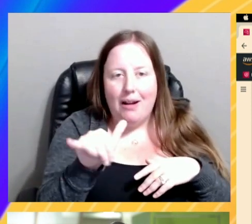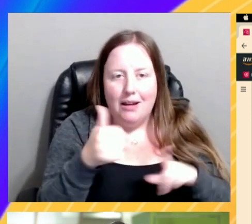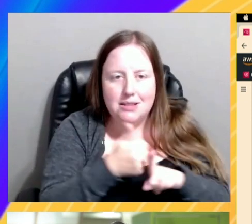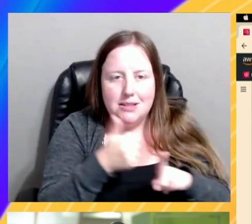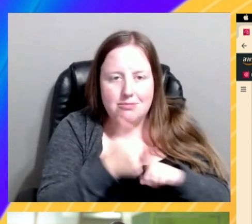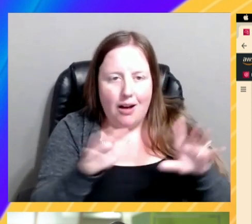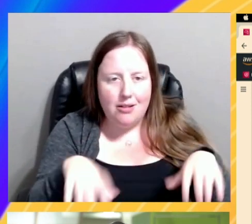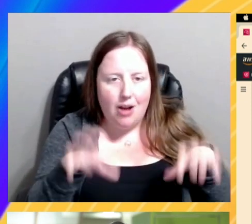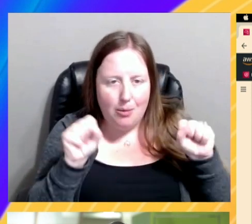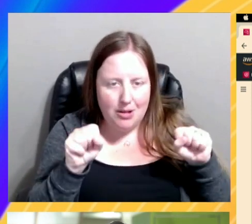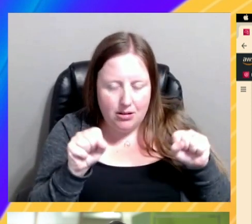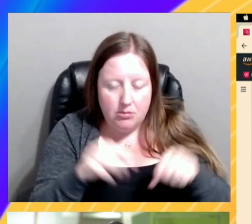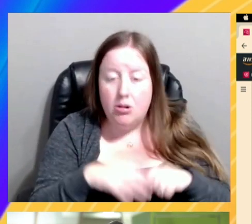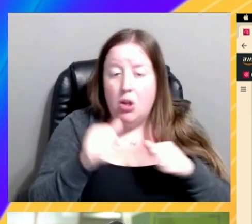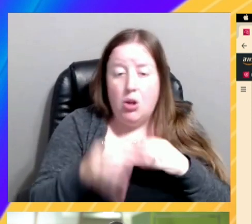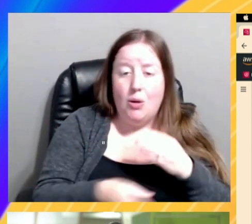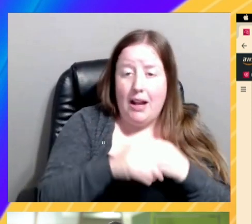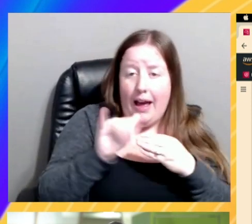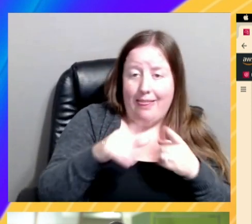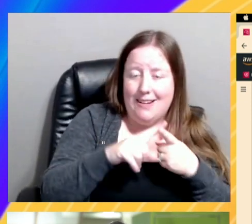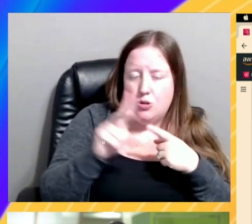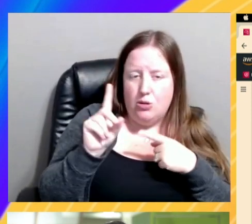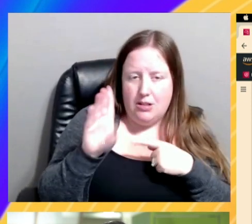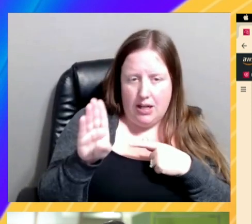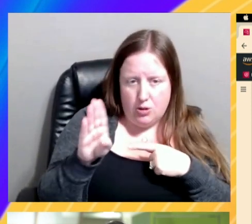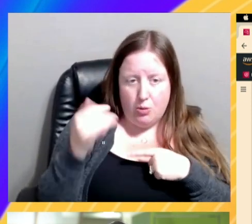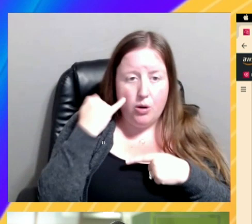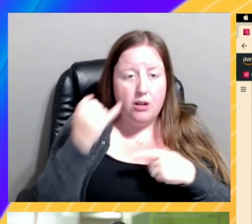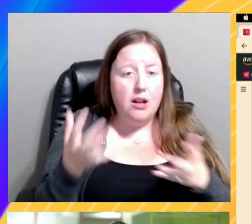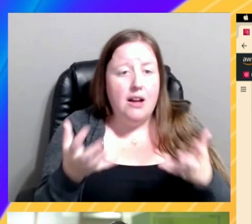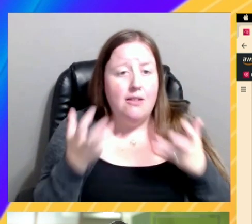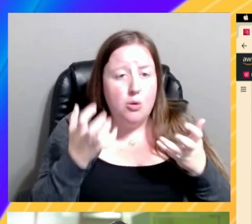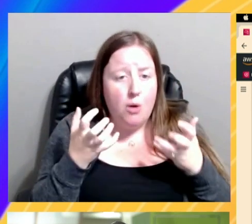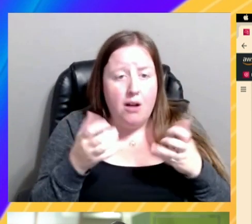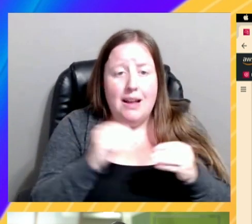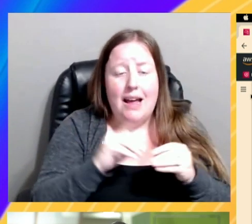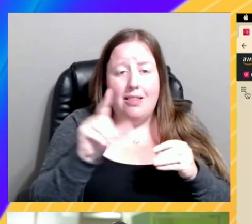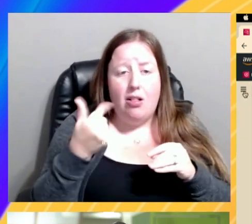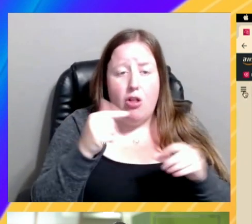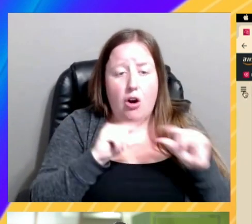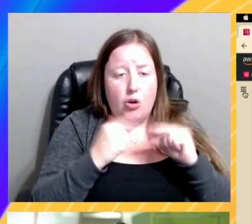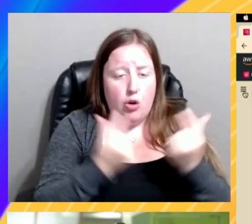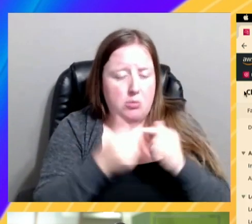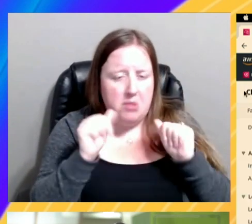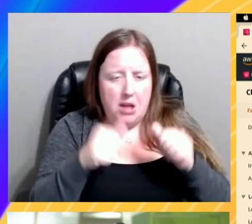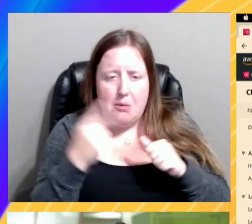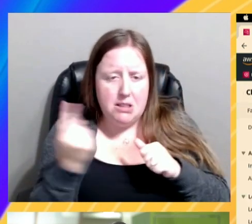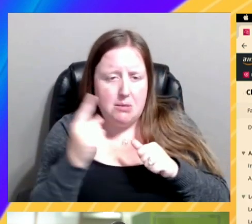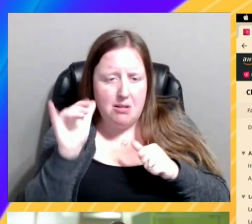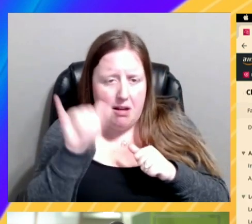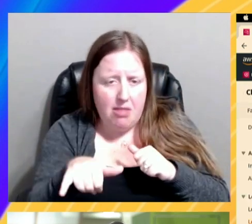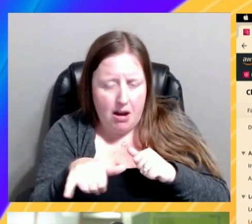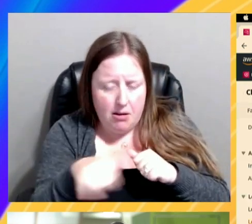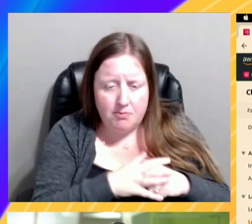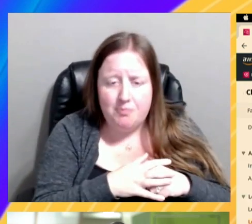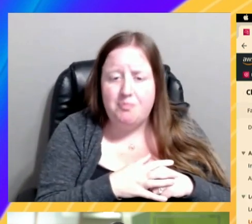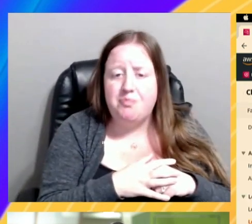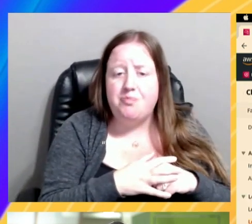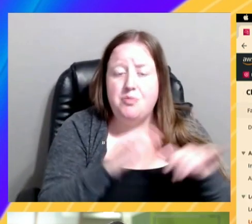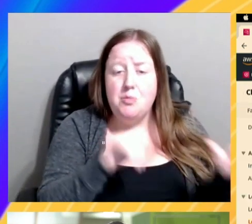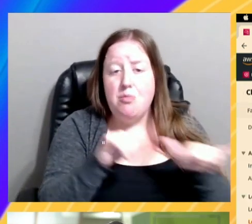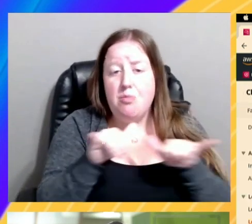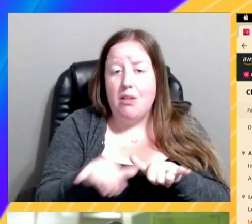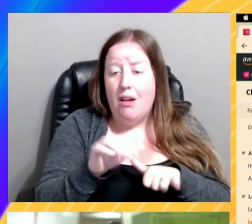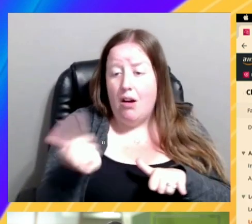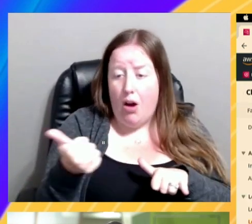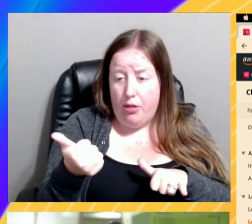So you can add this to the dashboard. So if you want insights from your log groups, you can do something like that. Similarly, another thing you can do is if you